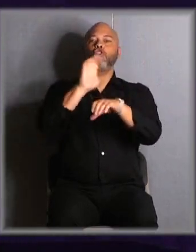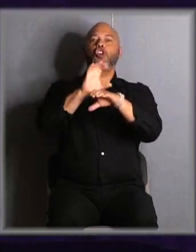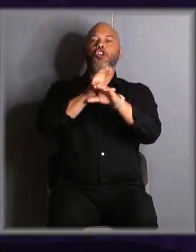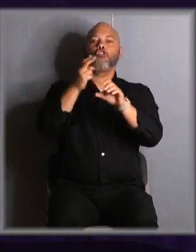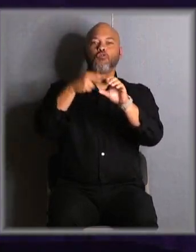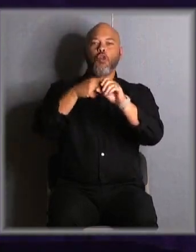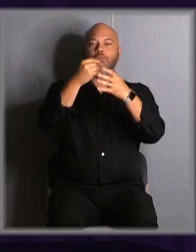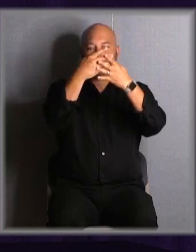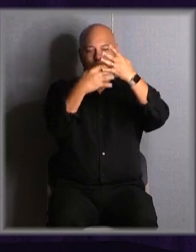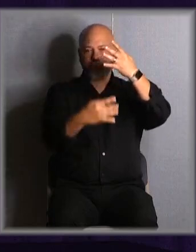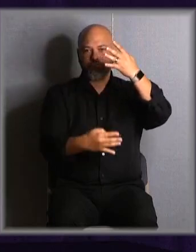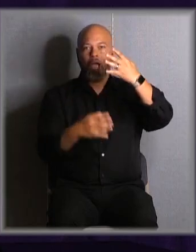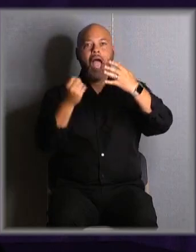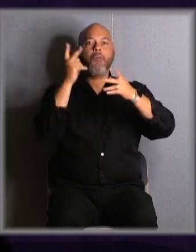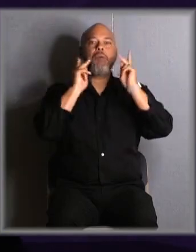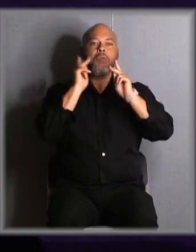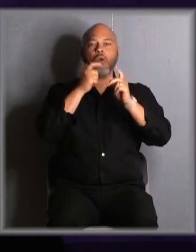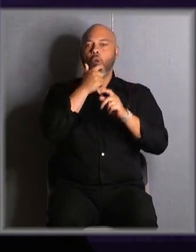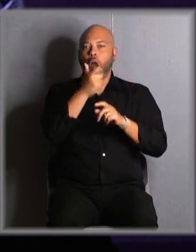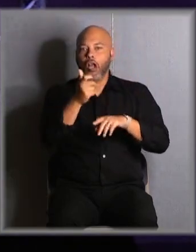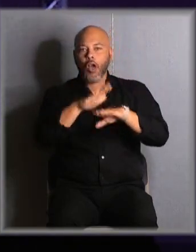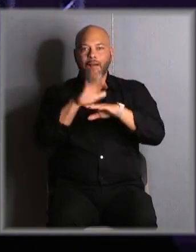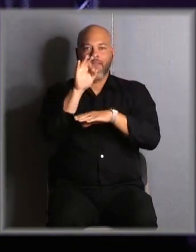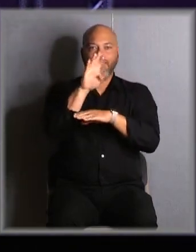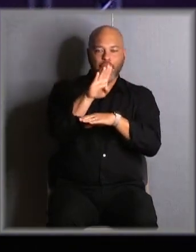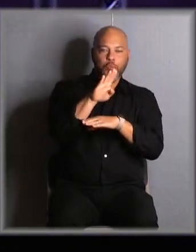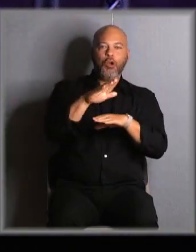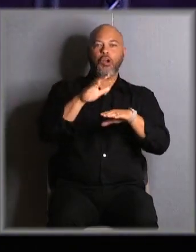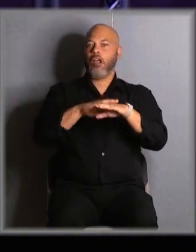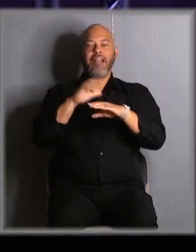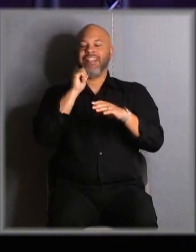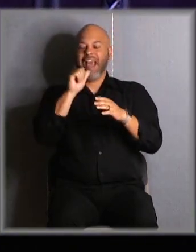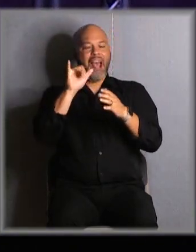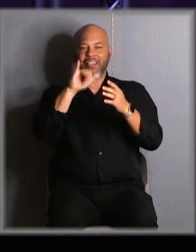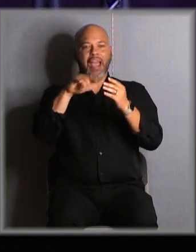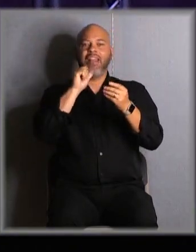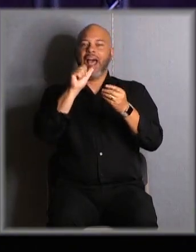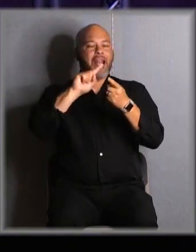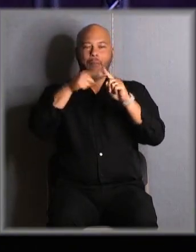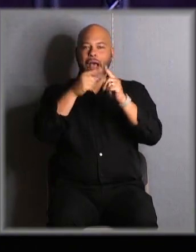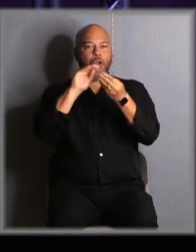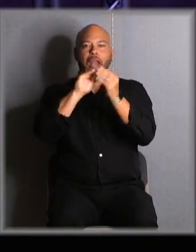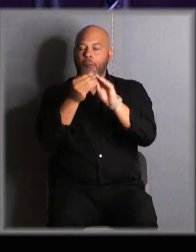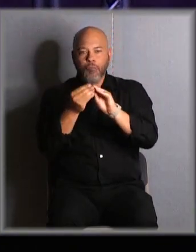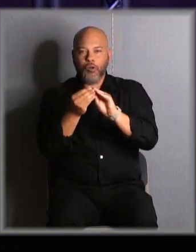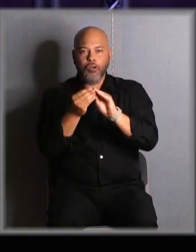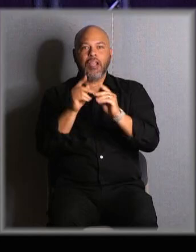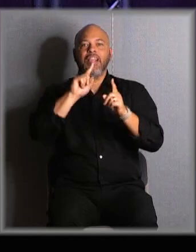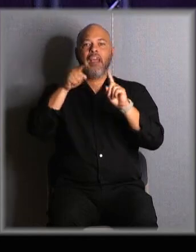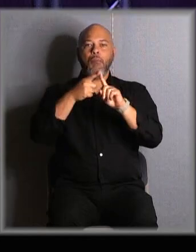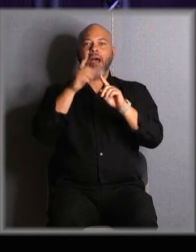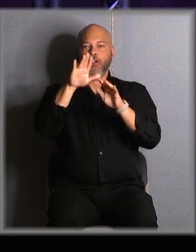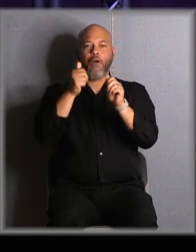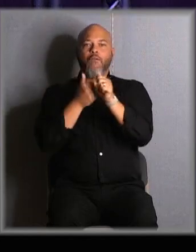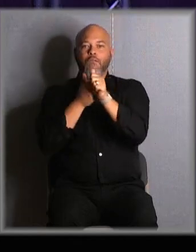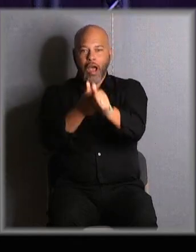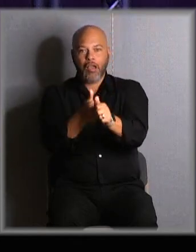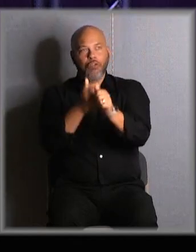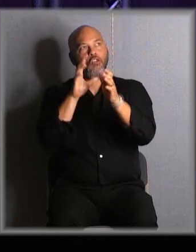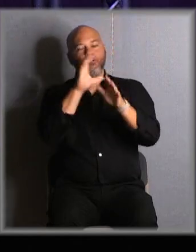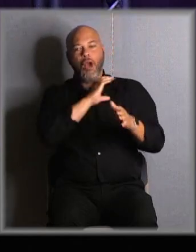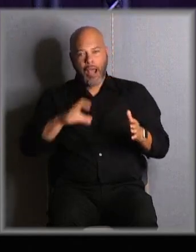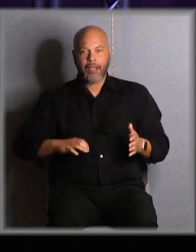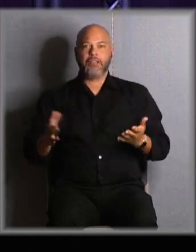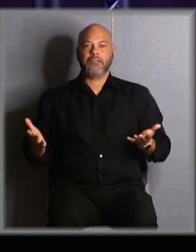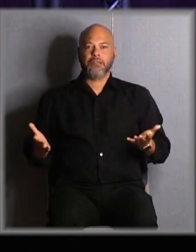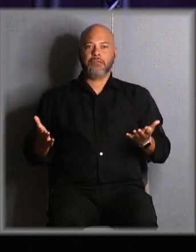many people are watching on Facebook or live stream. It's not about membership. It's about discipleship. Let me